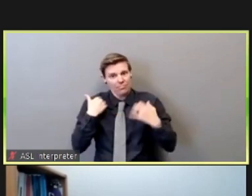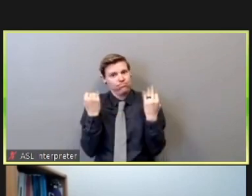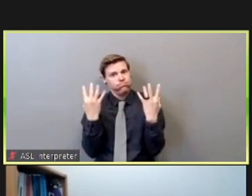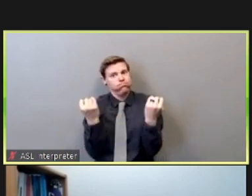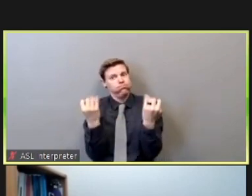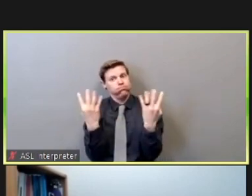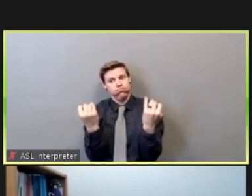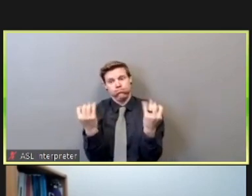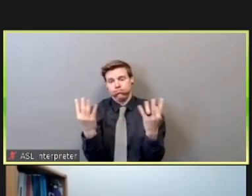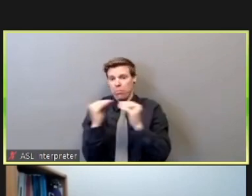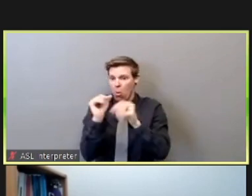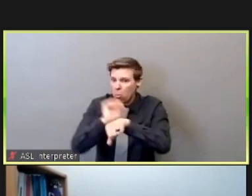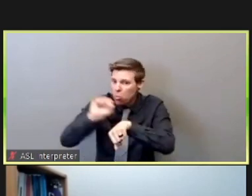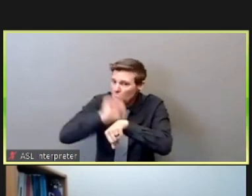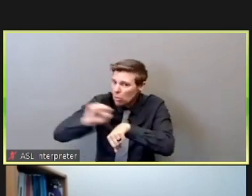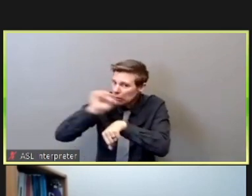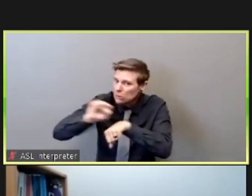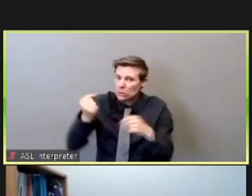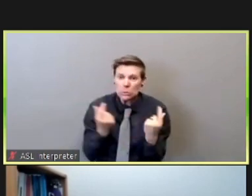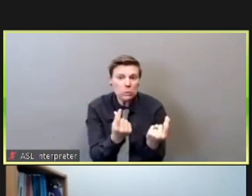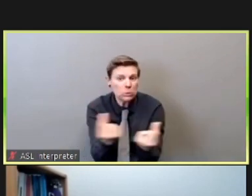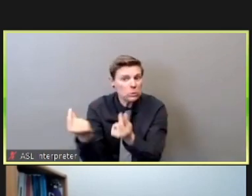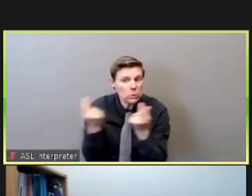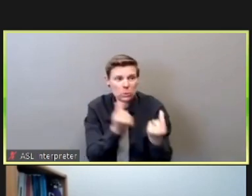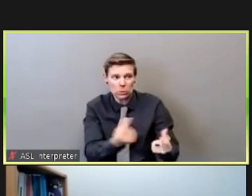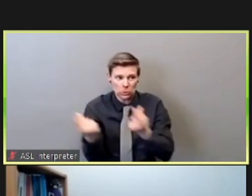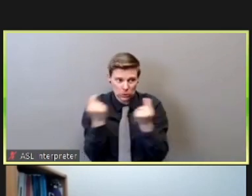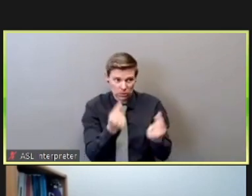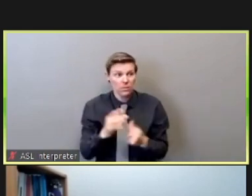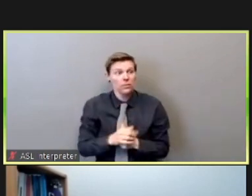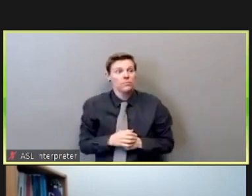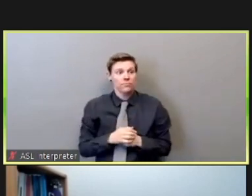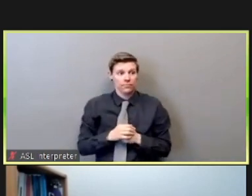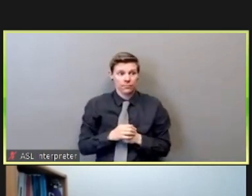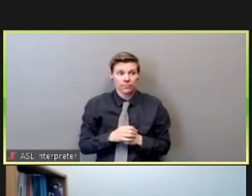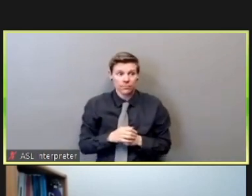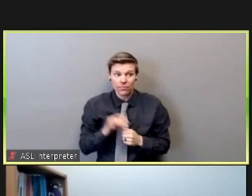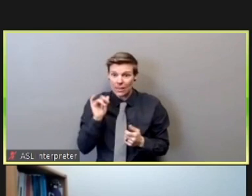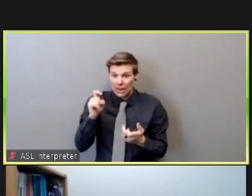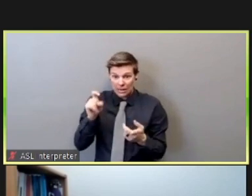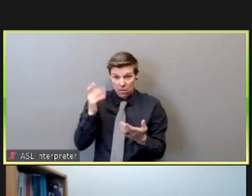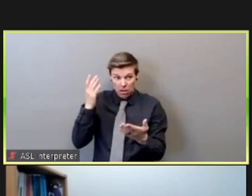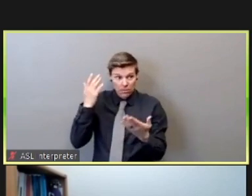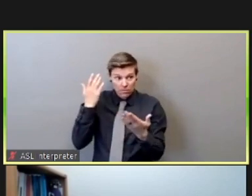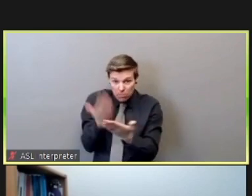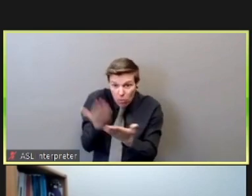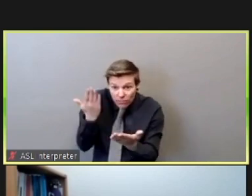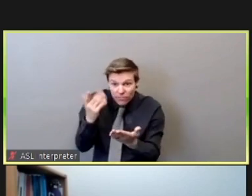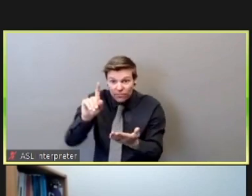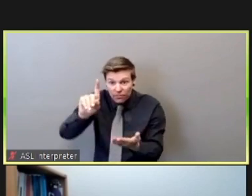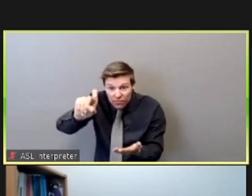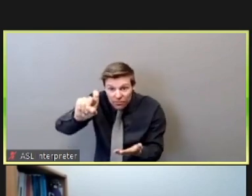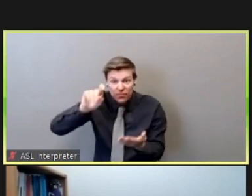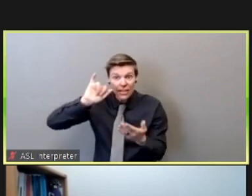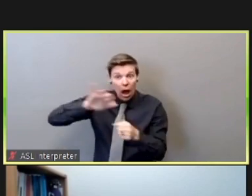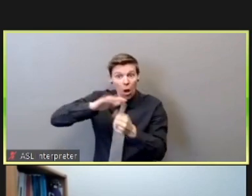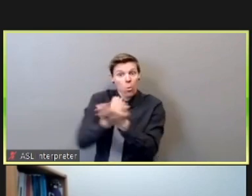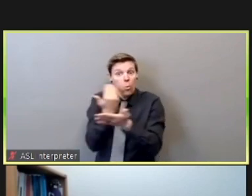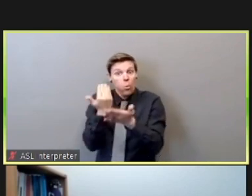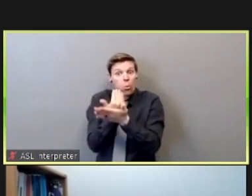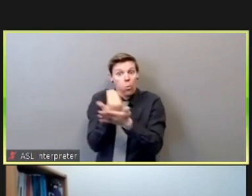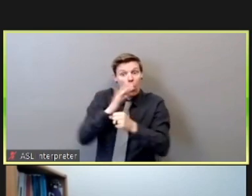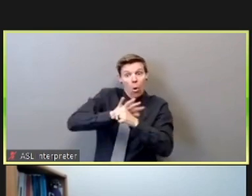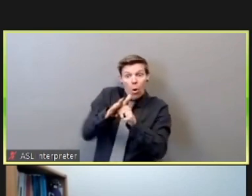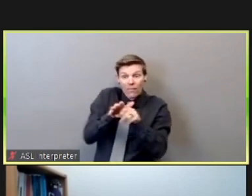have any epidemiological evidence that a variant is impacting our local epidemic at